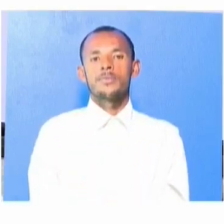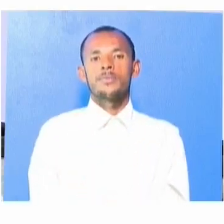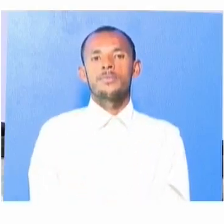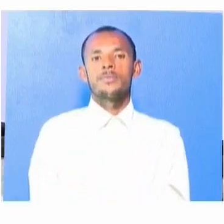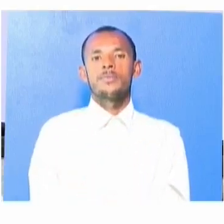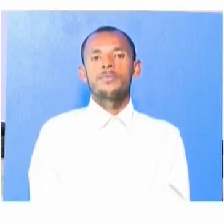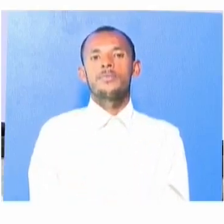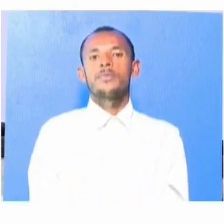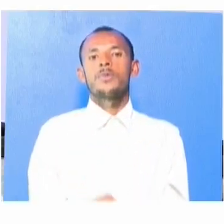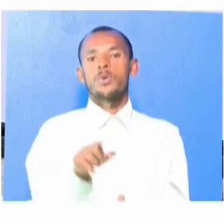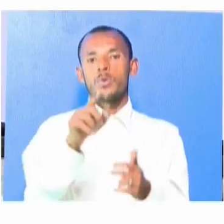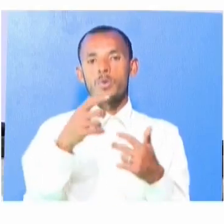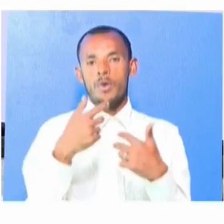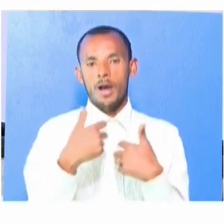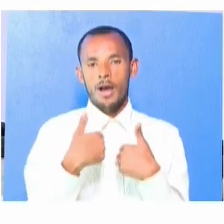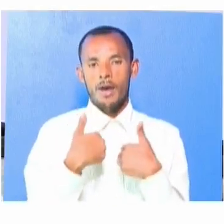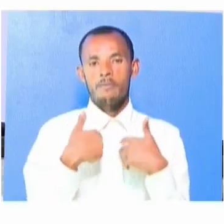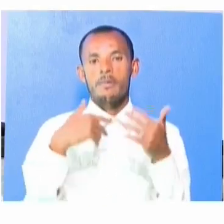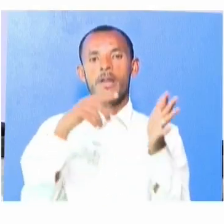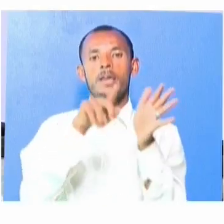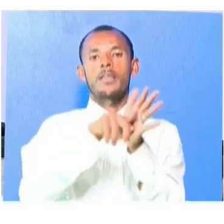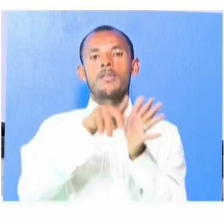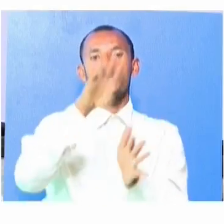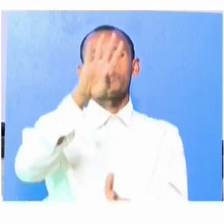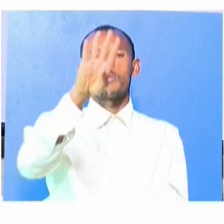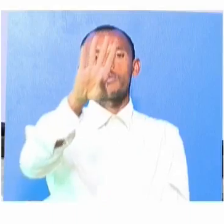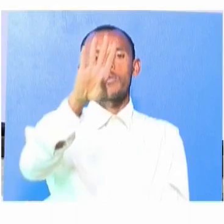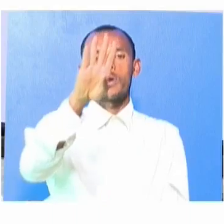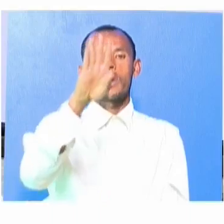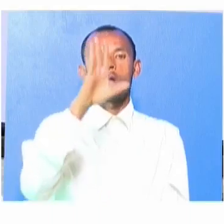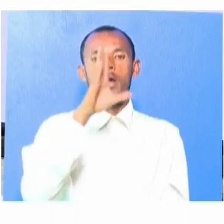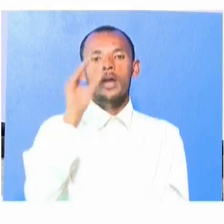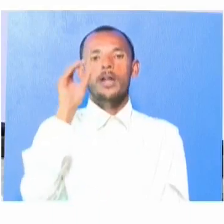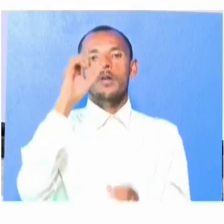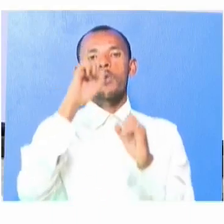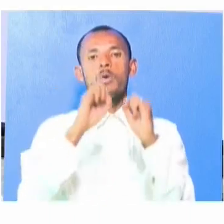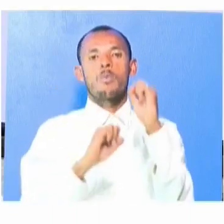Here you have -4 and compare it with